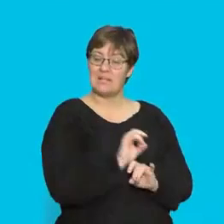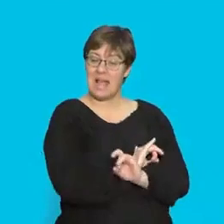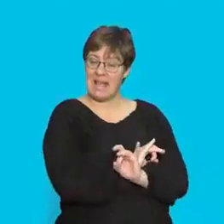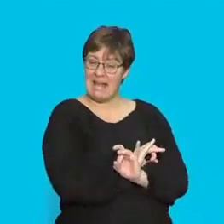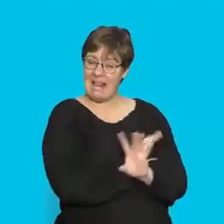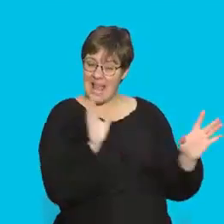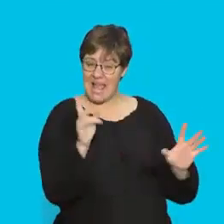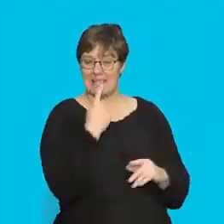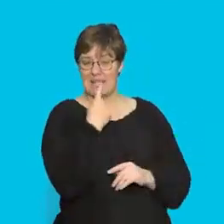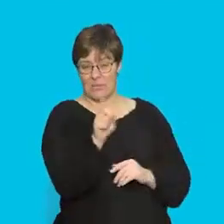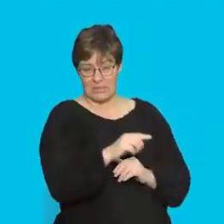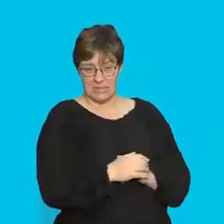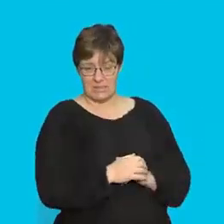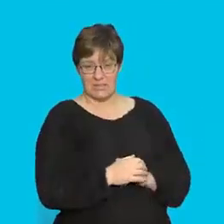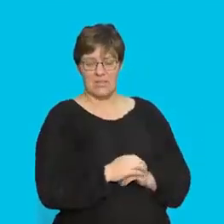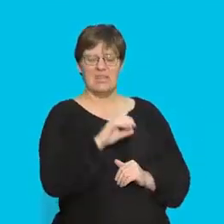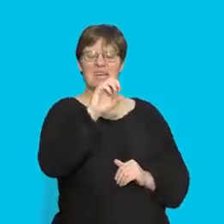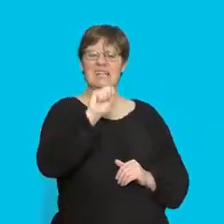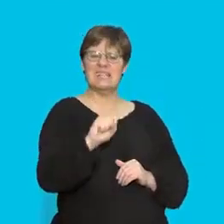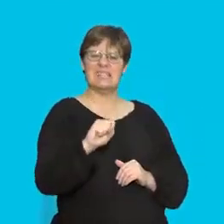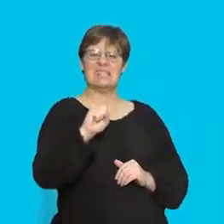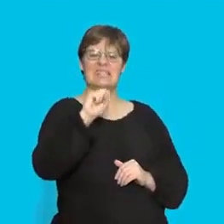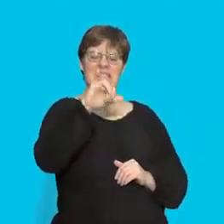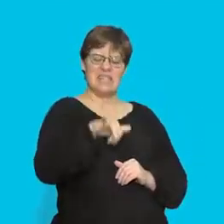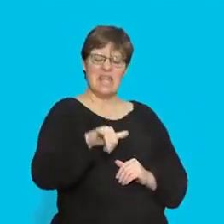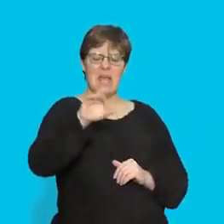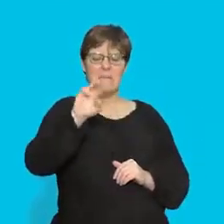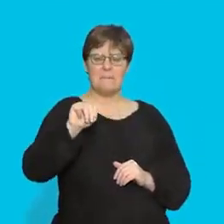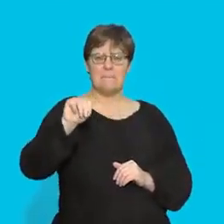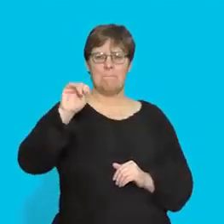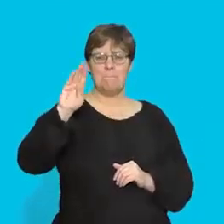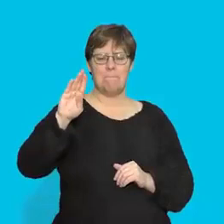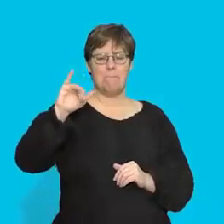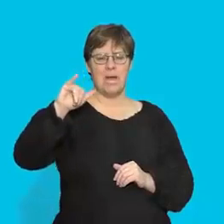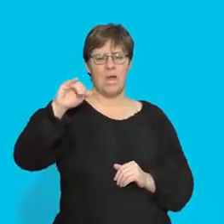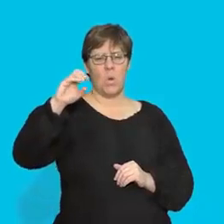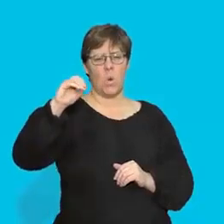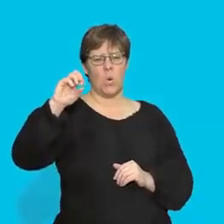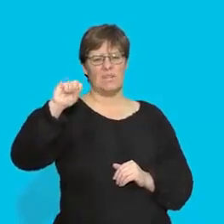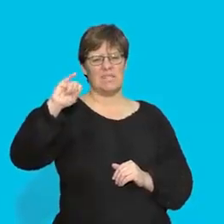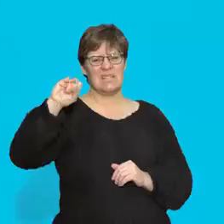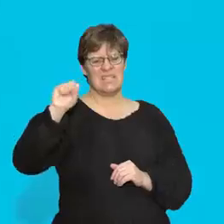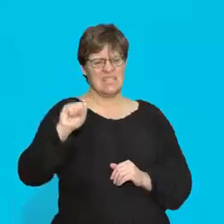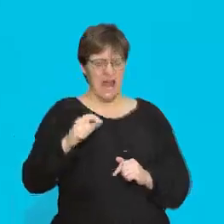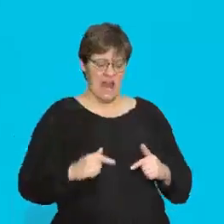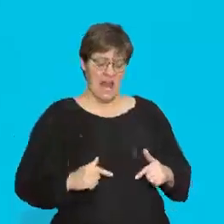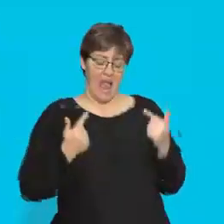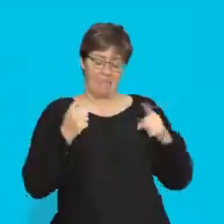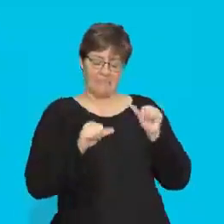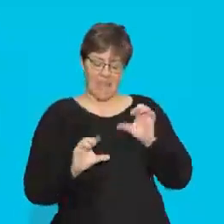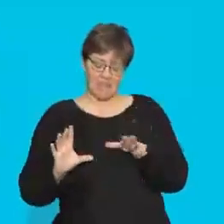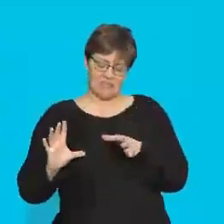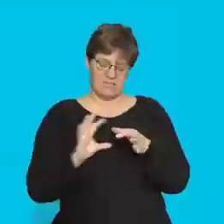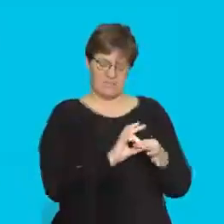Now, we need to clarify what this term symbiosis means in terms of